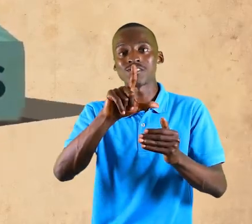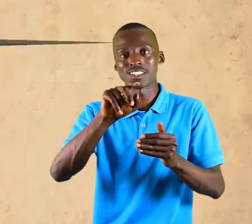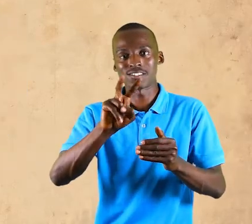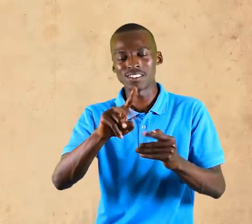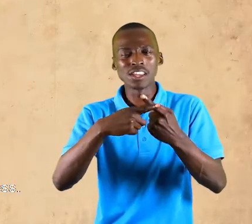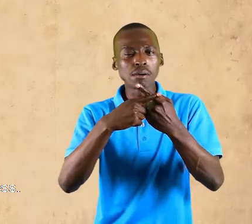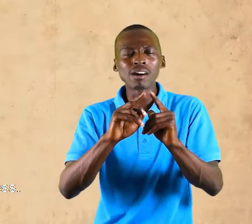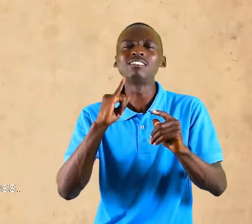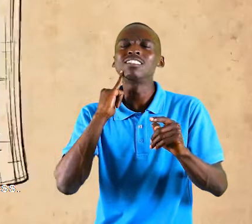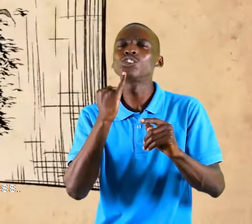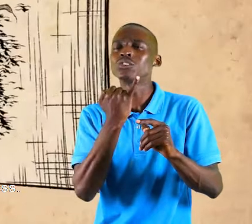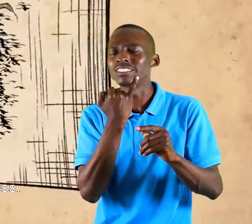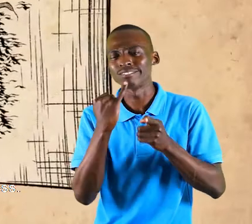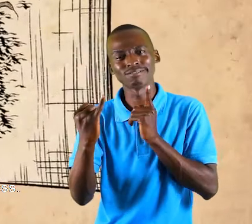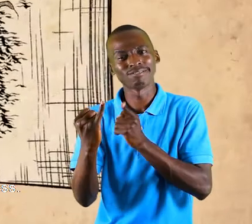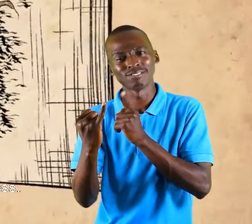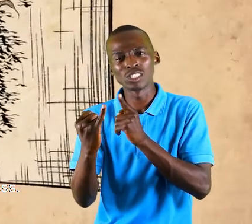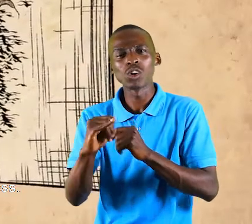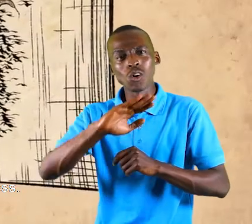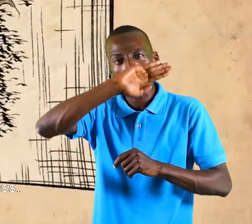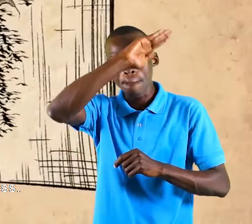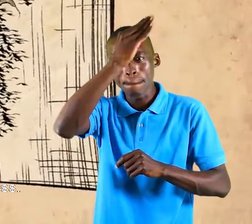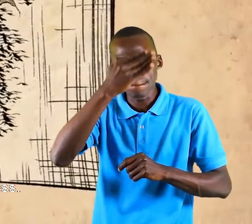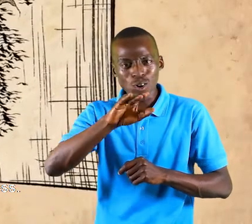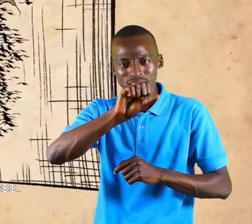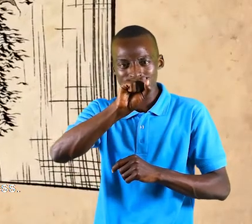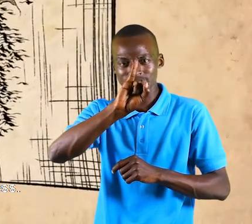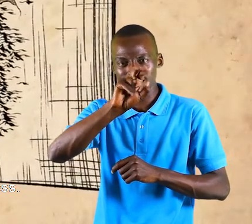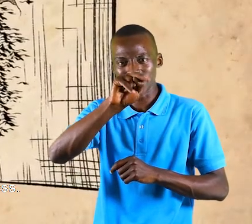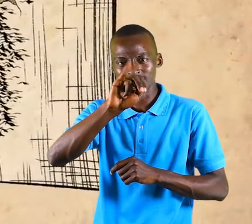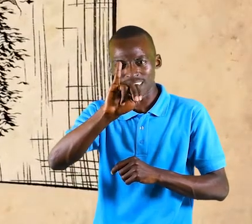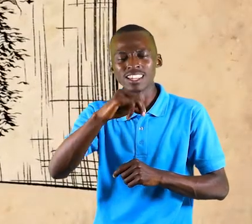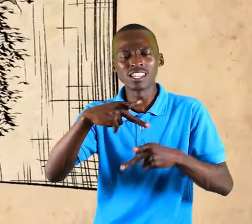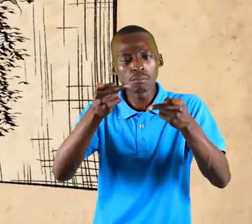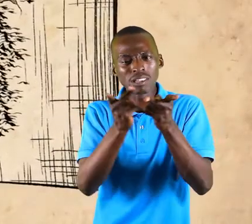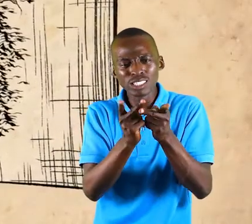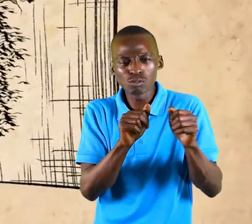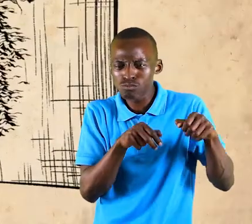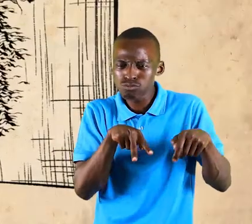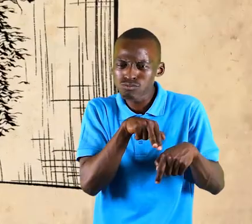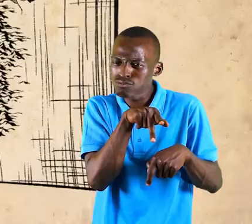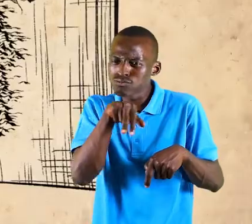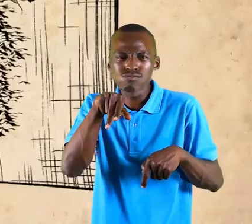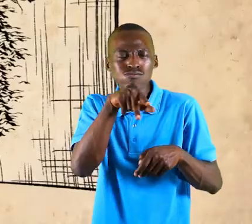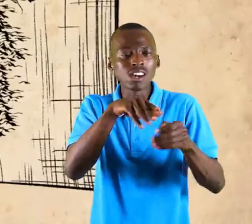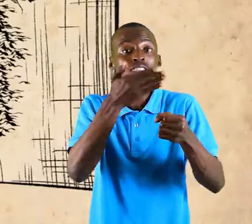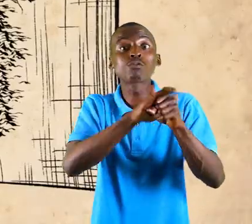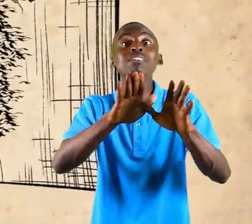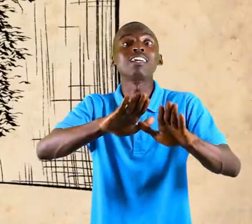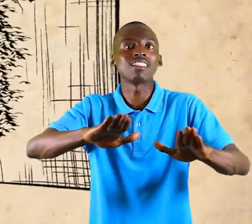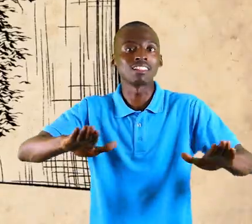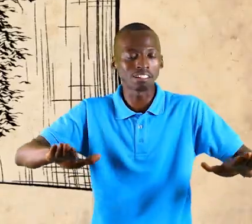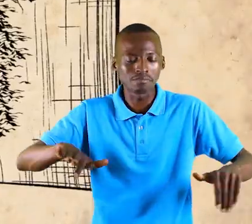that's Leviticus. But Israel's still at Mount Sinai in the middle of the wilderness. They need a place to live. Yes, the land God